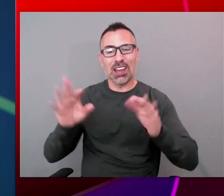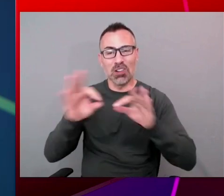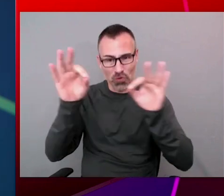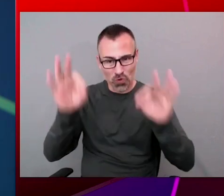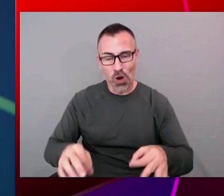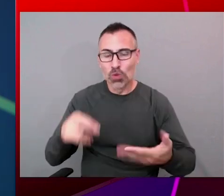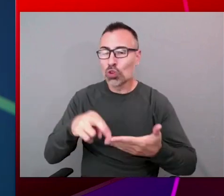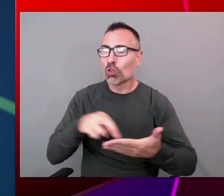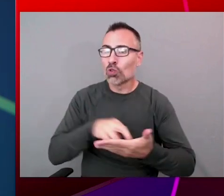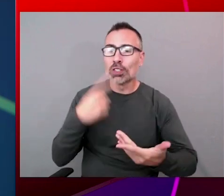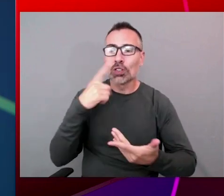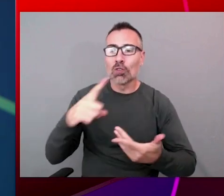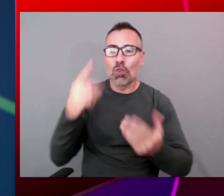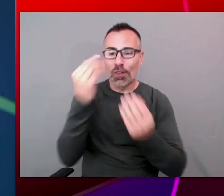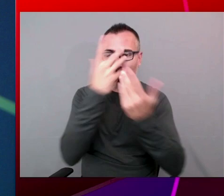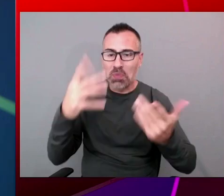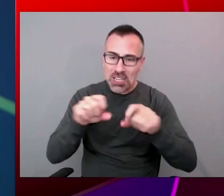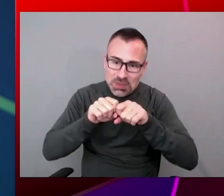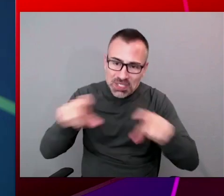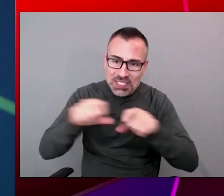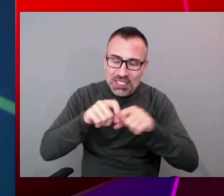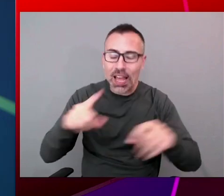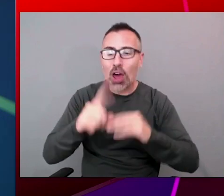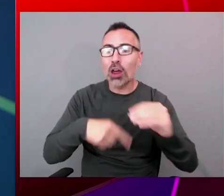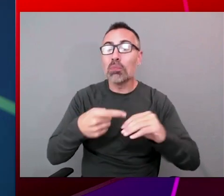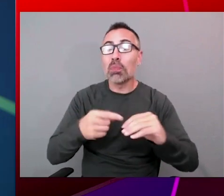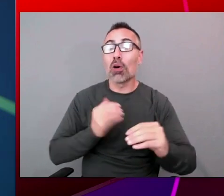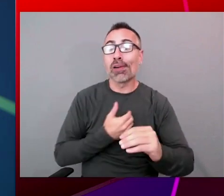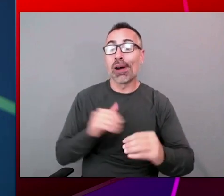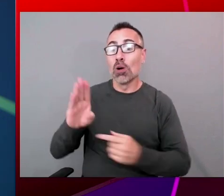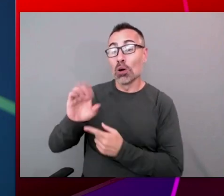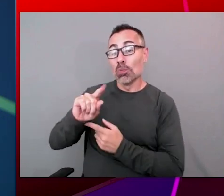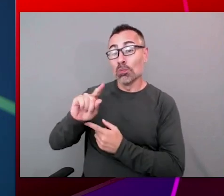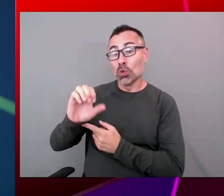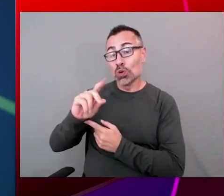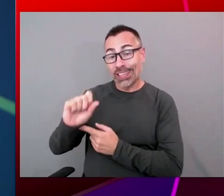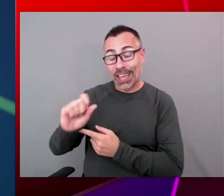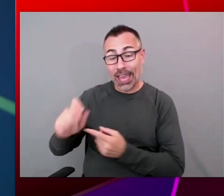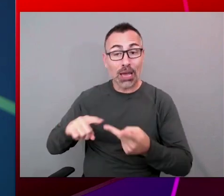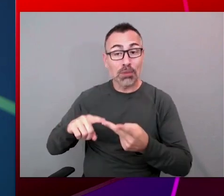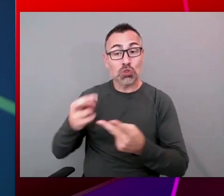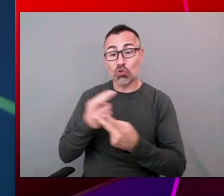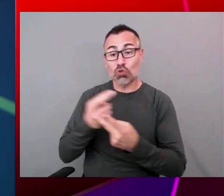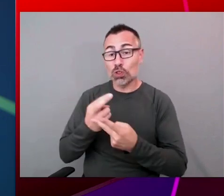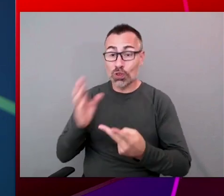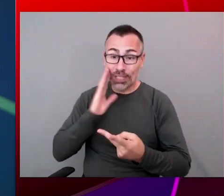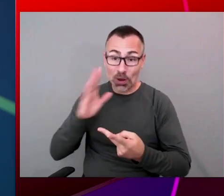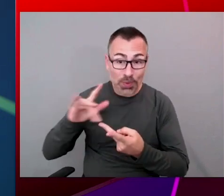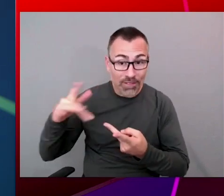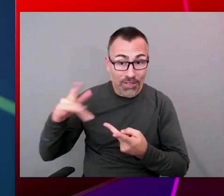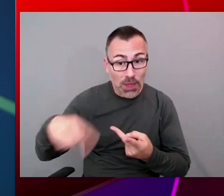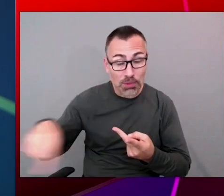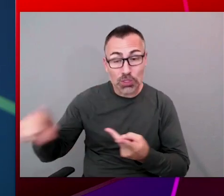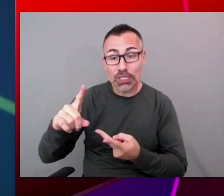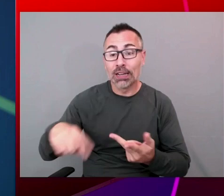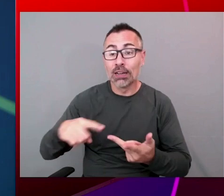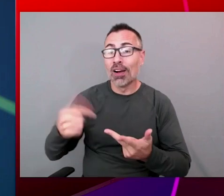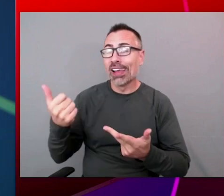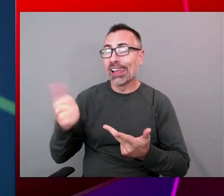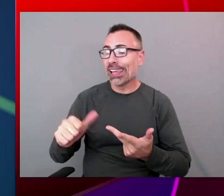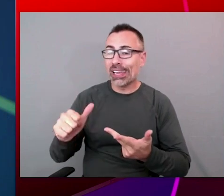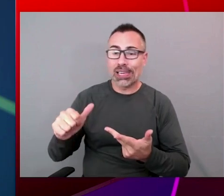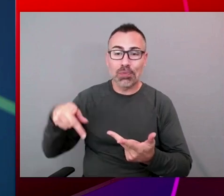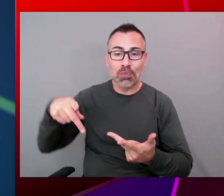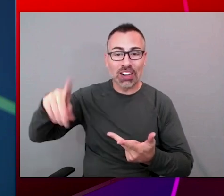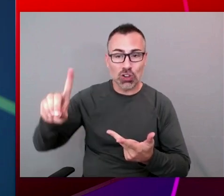information about upcoming boot camps, about resources that we're going to be making available, and about any kind of professional development